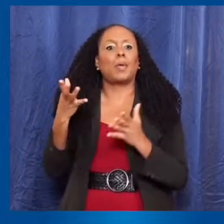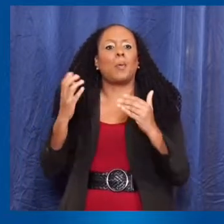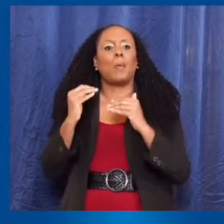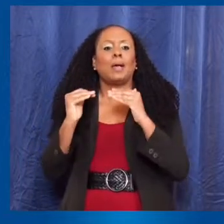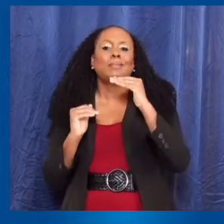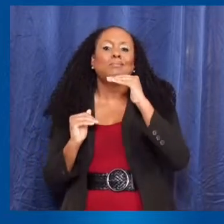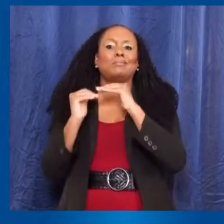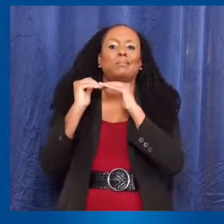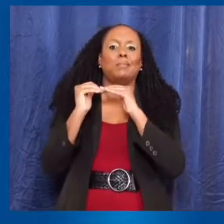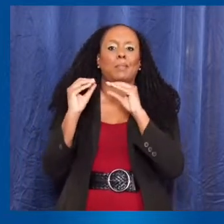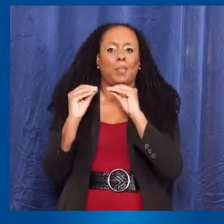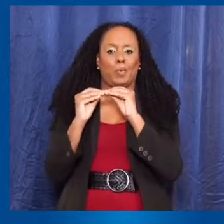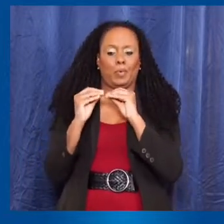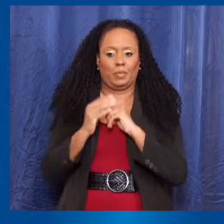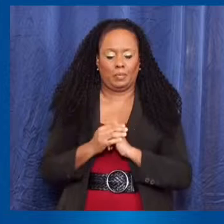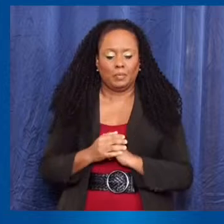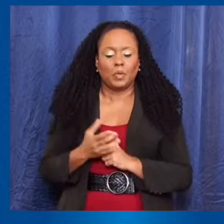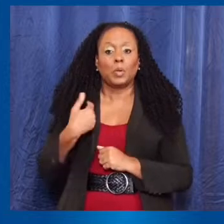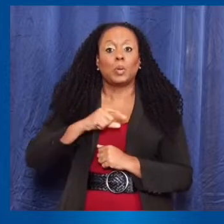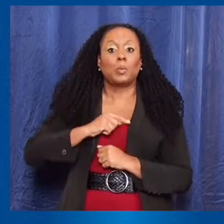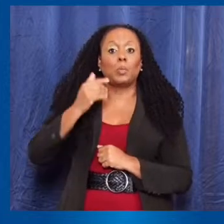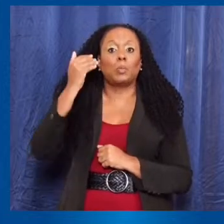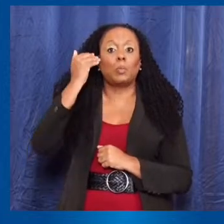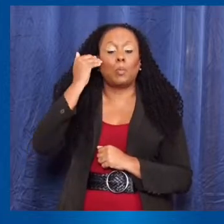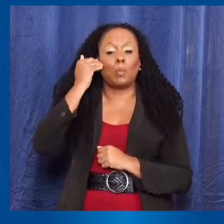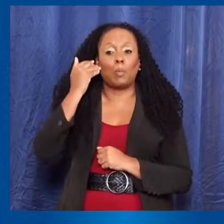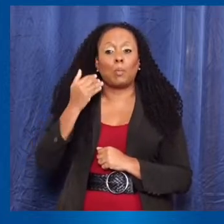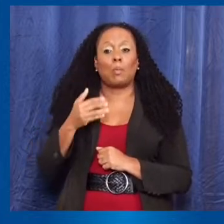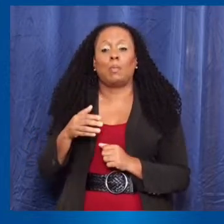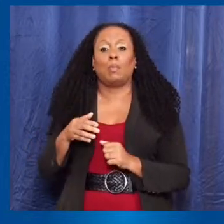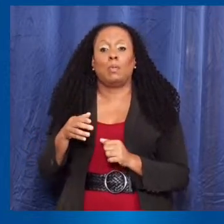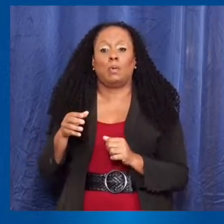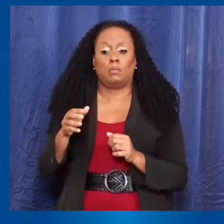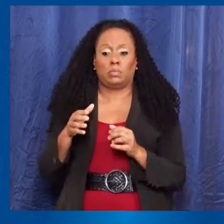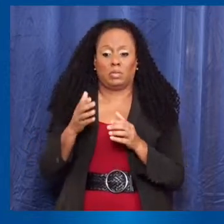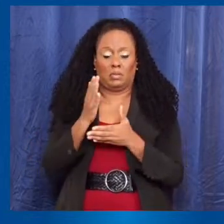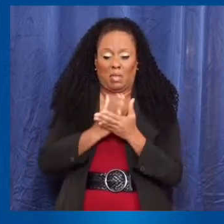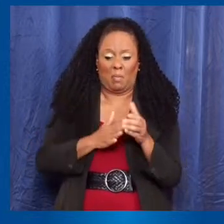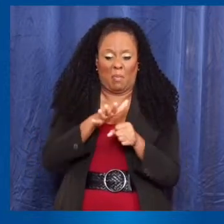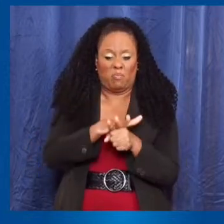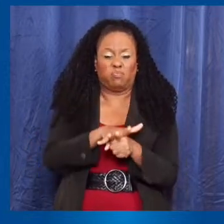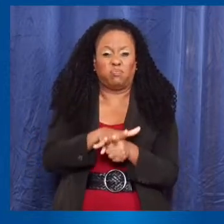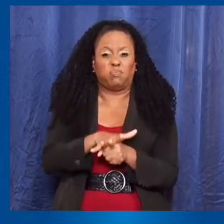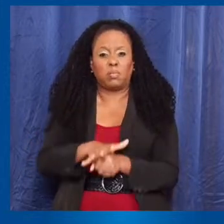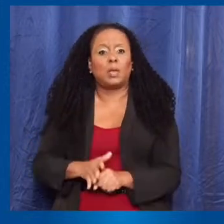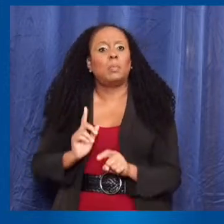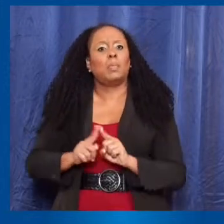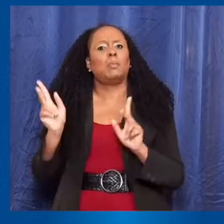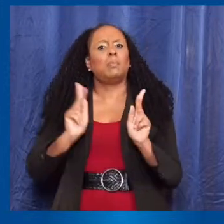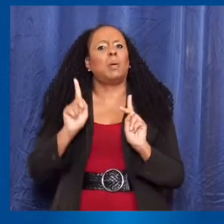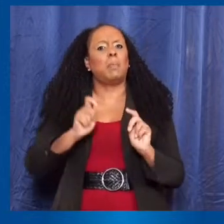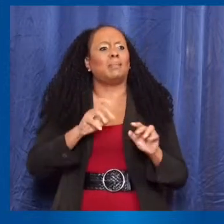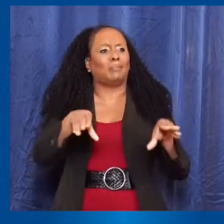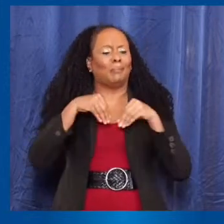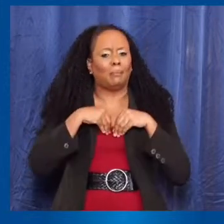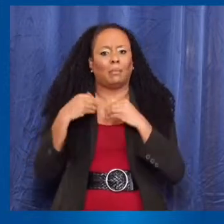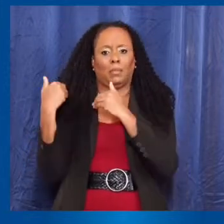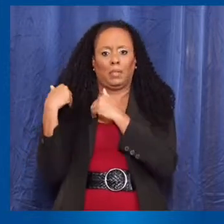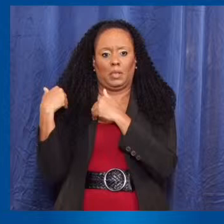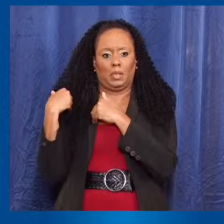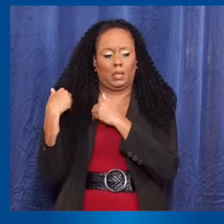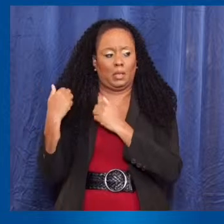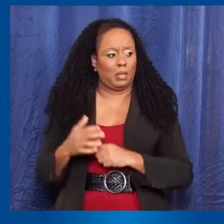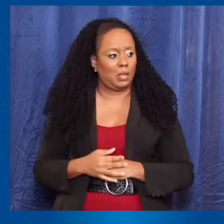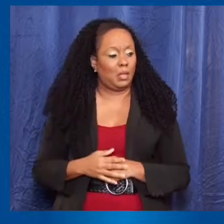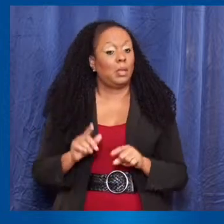must maintain the pressures on everyone else to take their part. But now, dear Prime Minister,